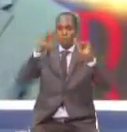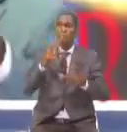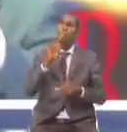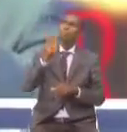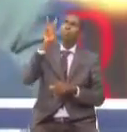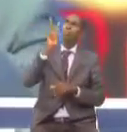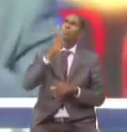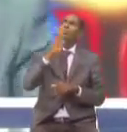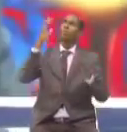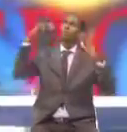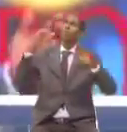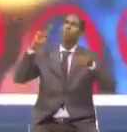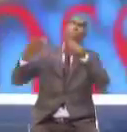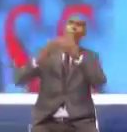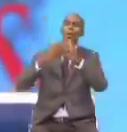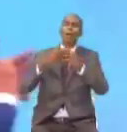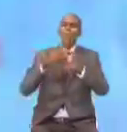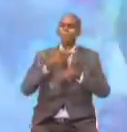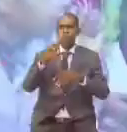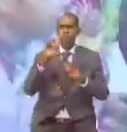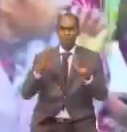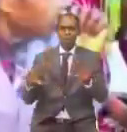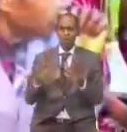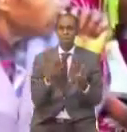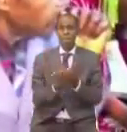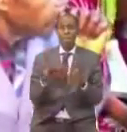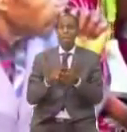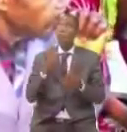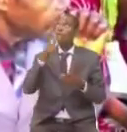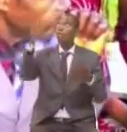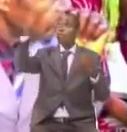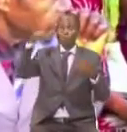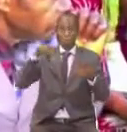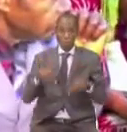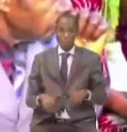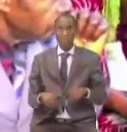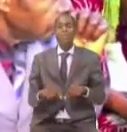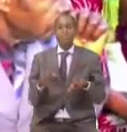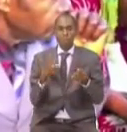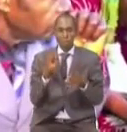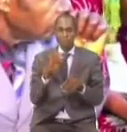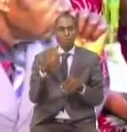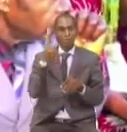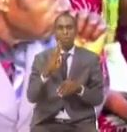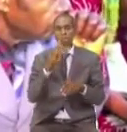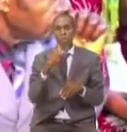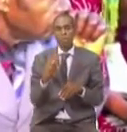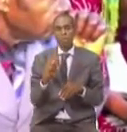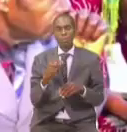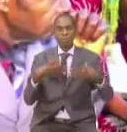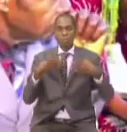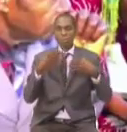you are coming from. Nobody. And as the rain comes down, so the blessing of salvation, of healing, of deliverance, of